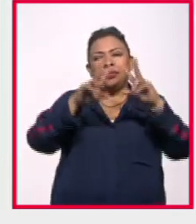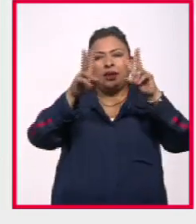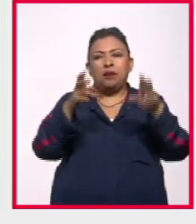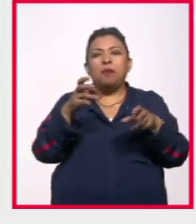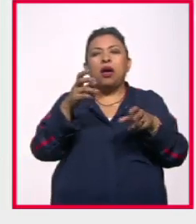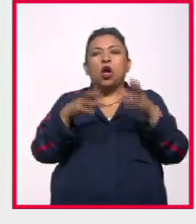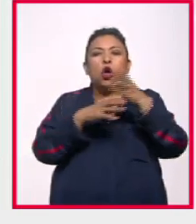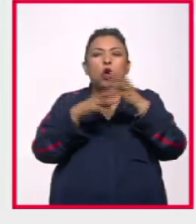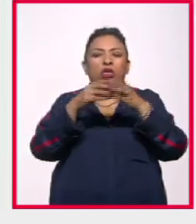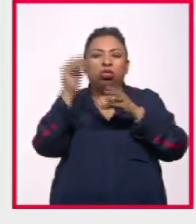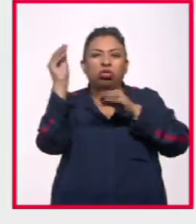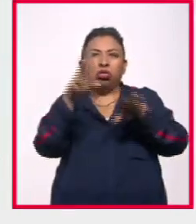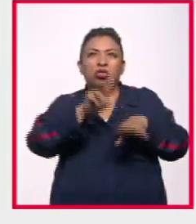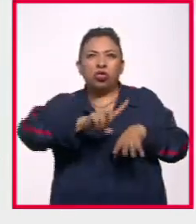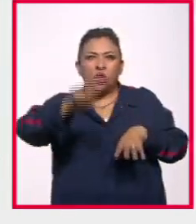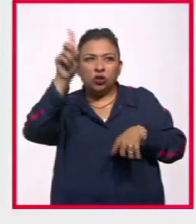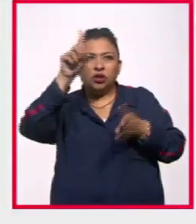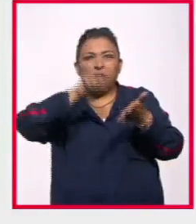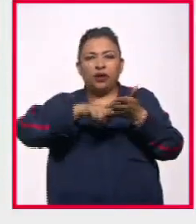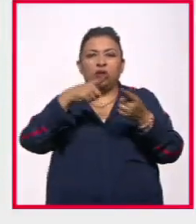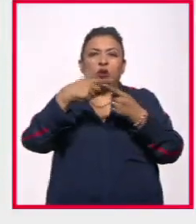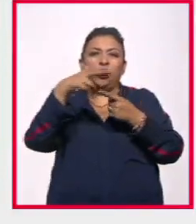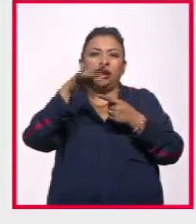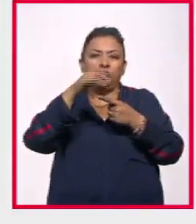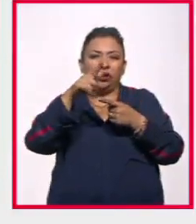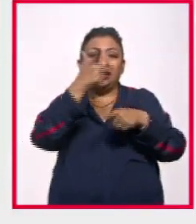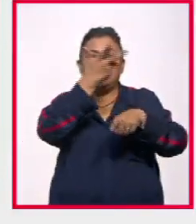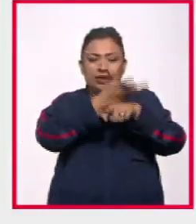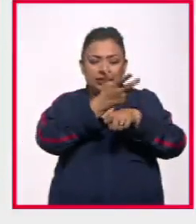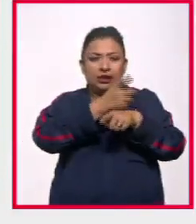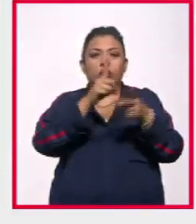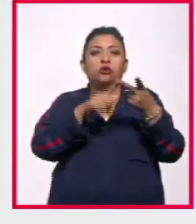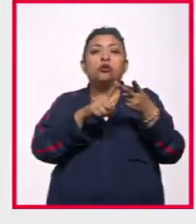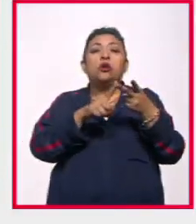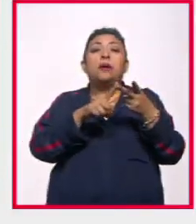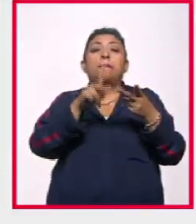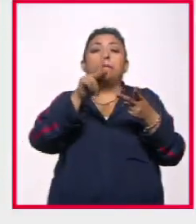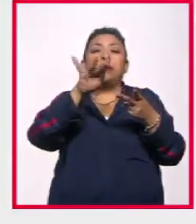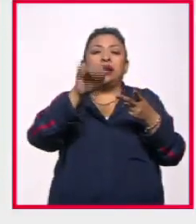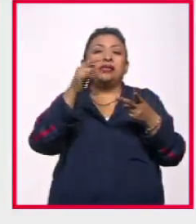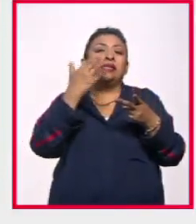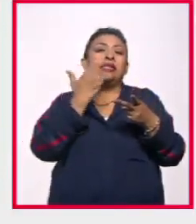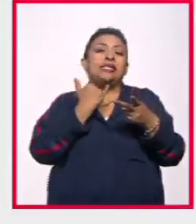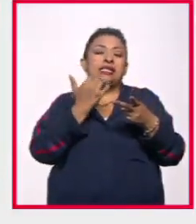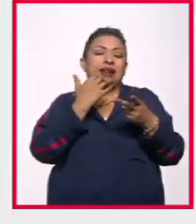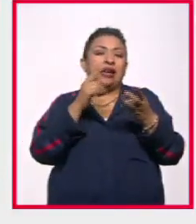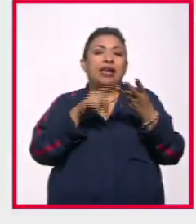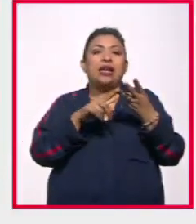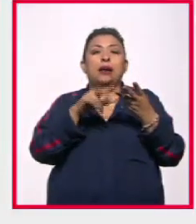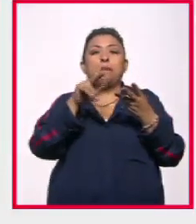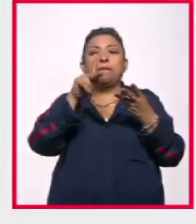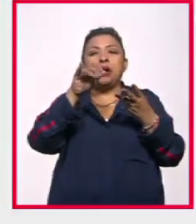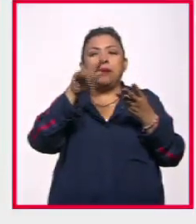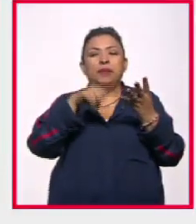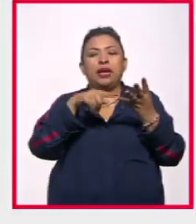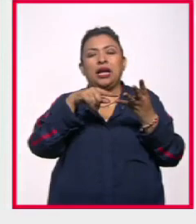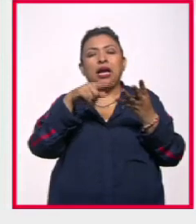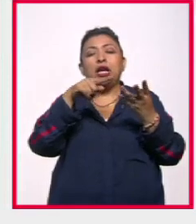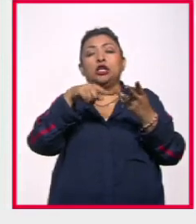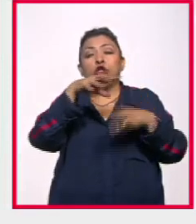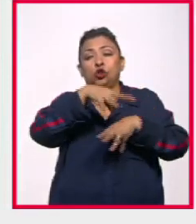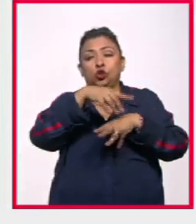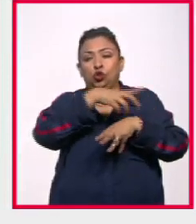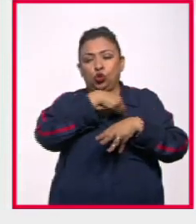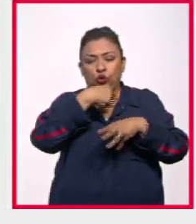abandonadas por los dioses incluye obras de Héctor García de Estados Unidos, Seth Price de Israel, Pamela Rosenkranz de Suiza,